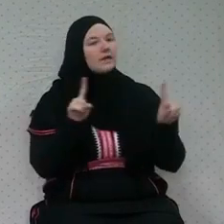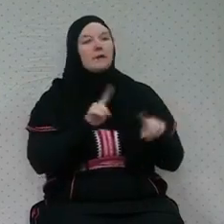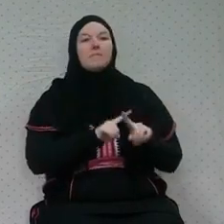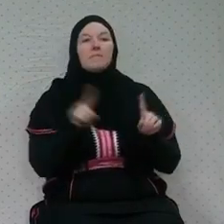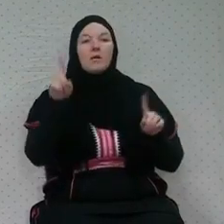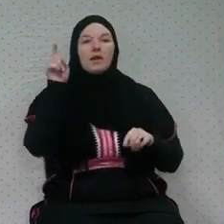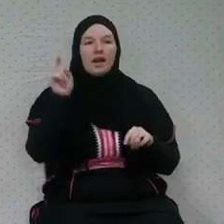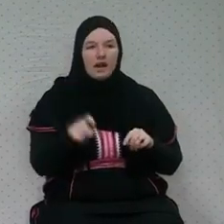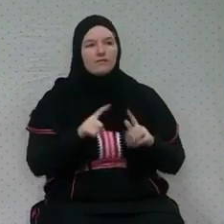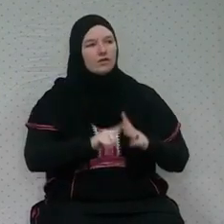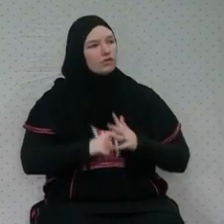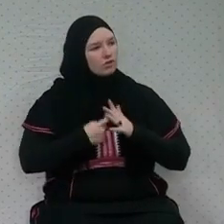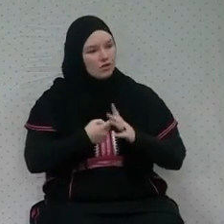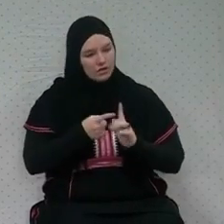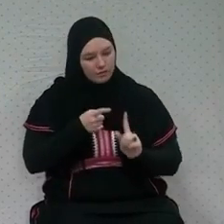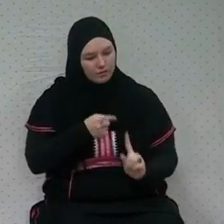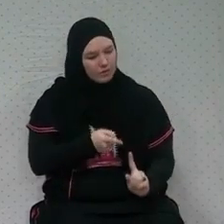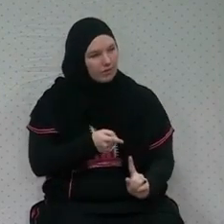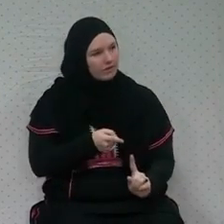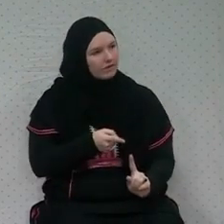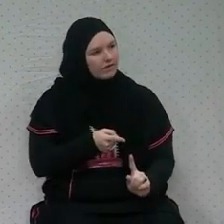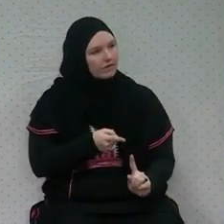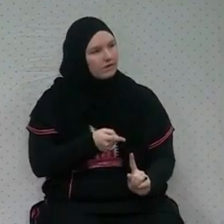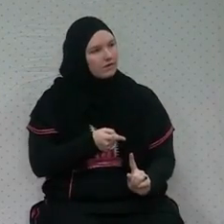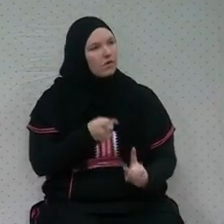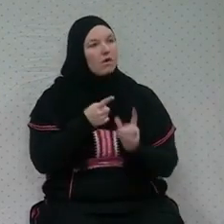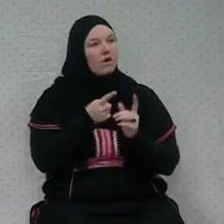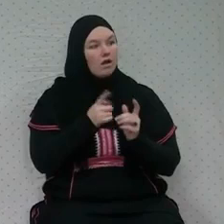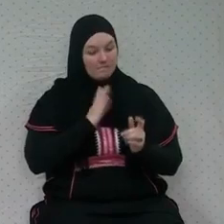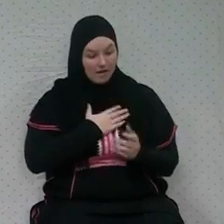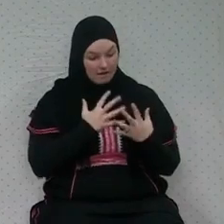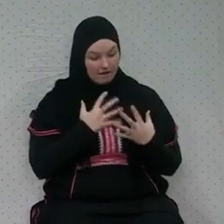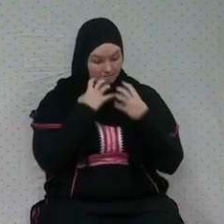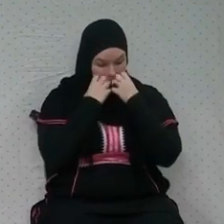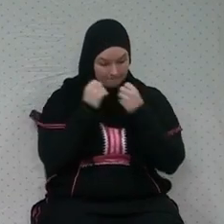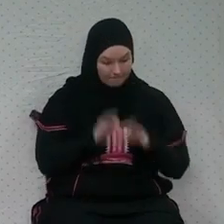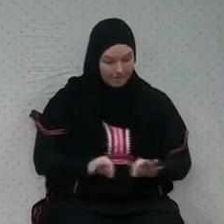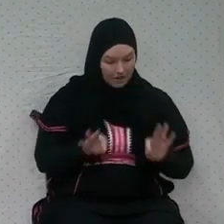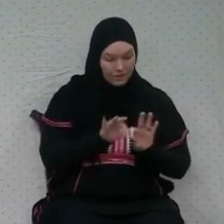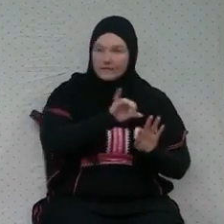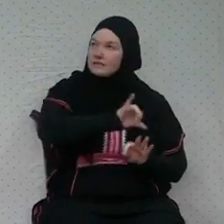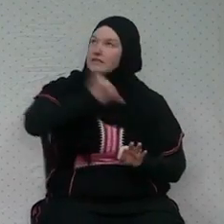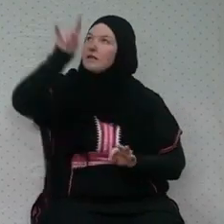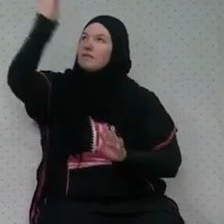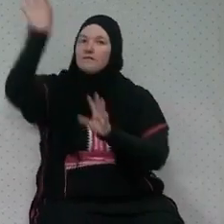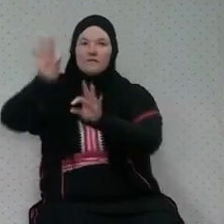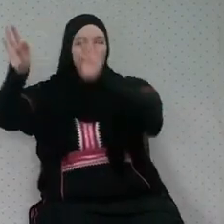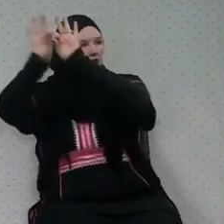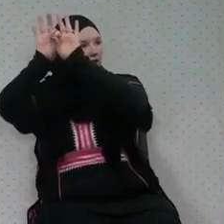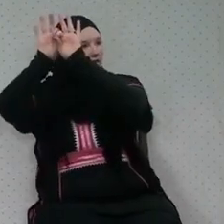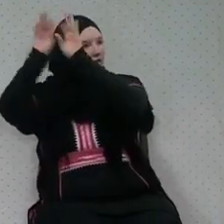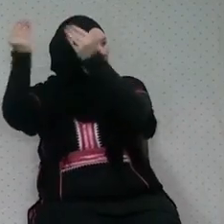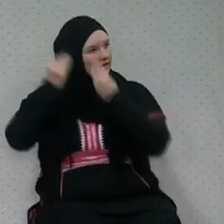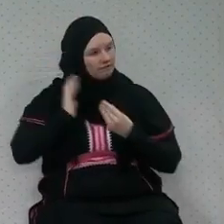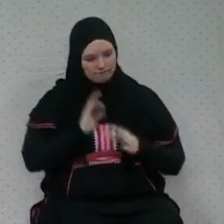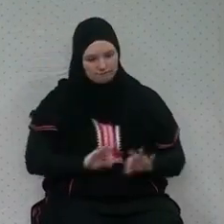start at the point of valuing what Allah values, to give it the right value. And that's why